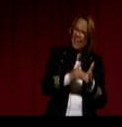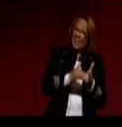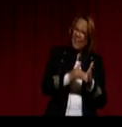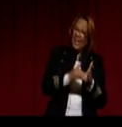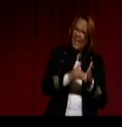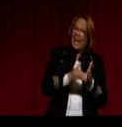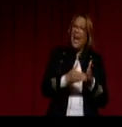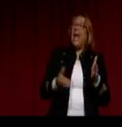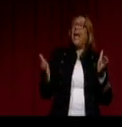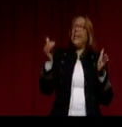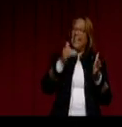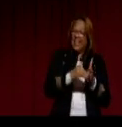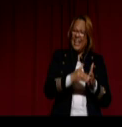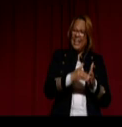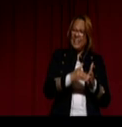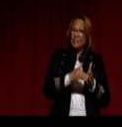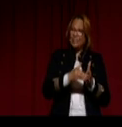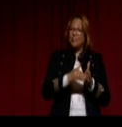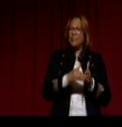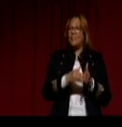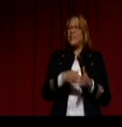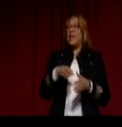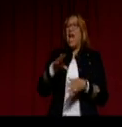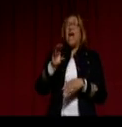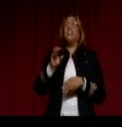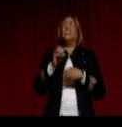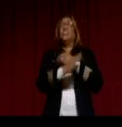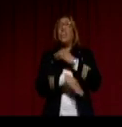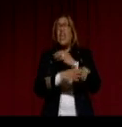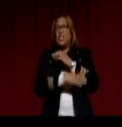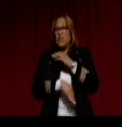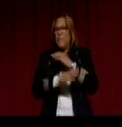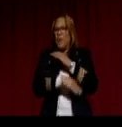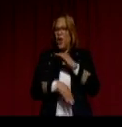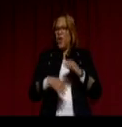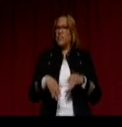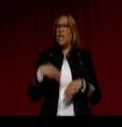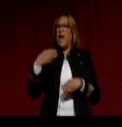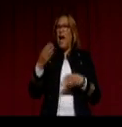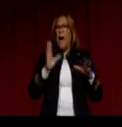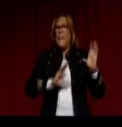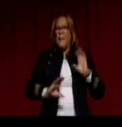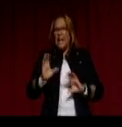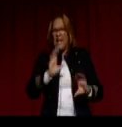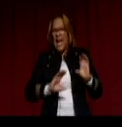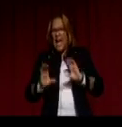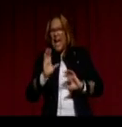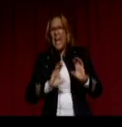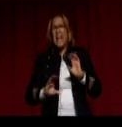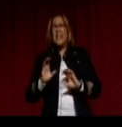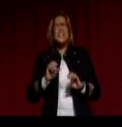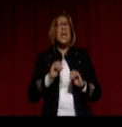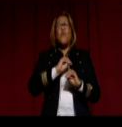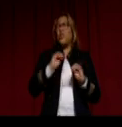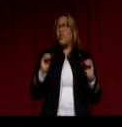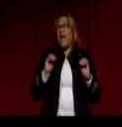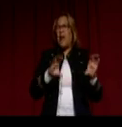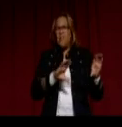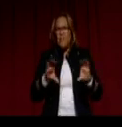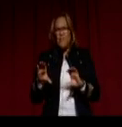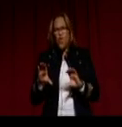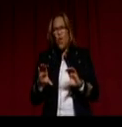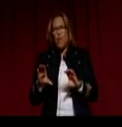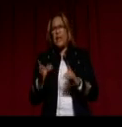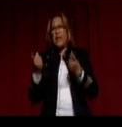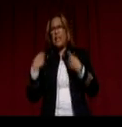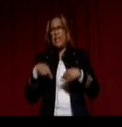of Shakespeare. They can date Shakespeare's plays as this was the year that the theater wasn't performing, so he sat down and